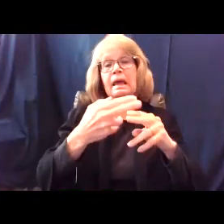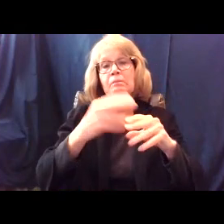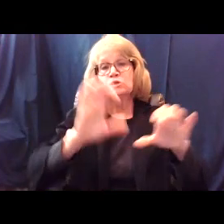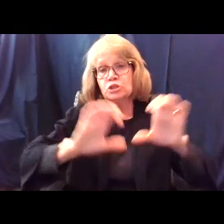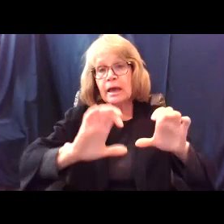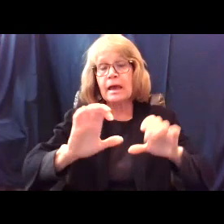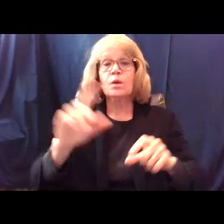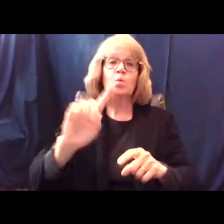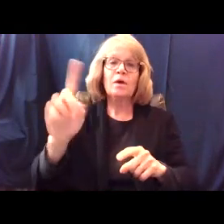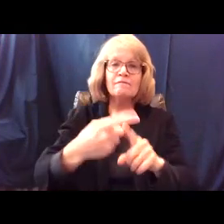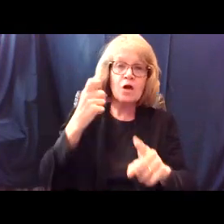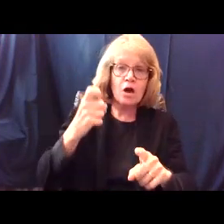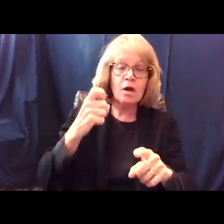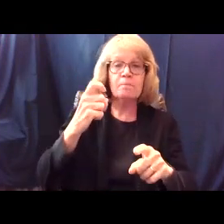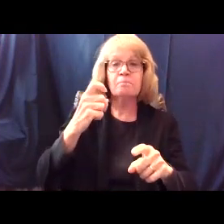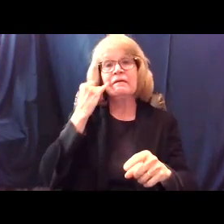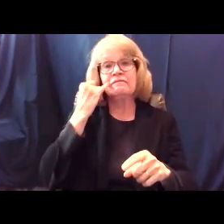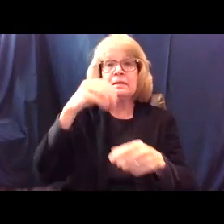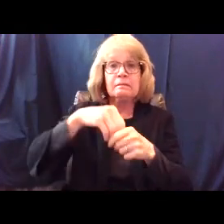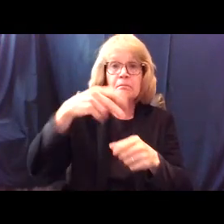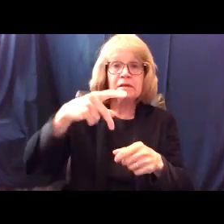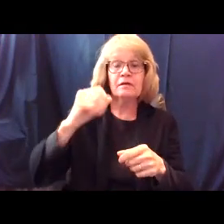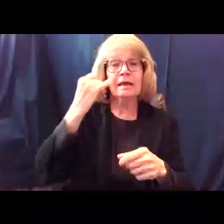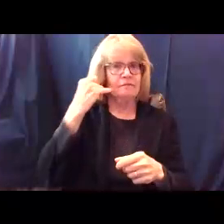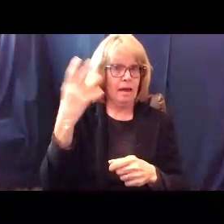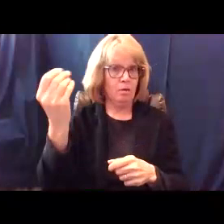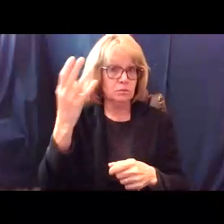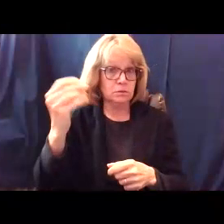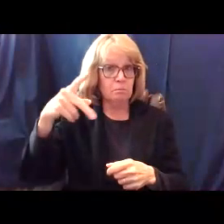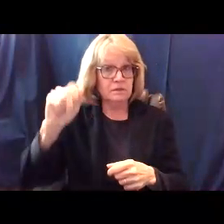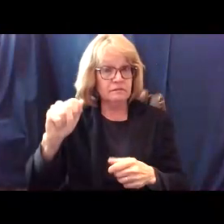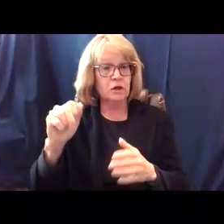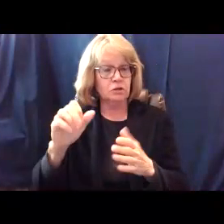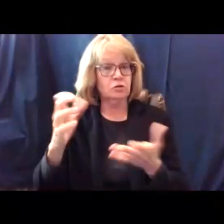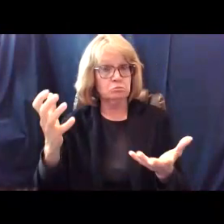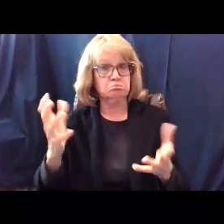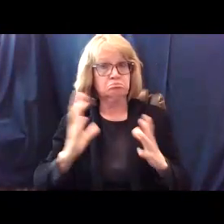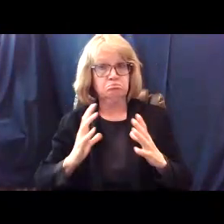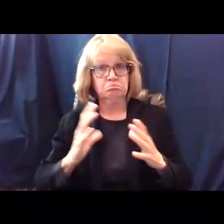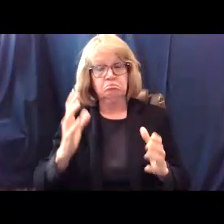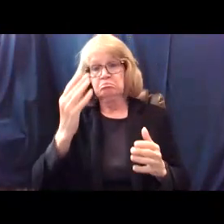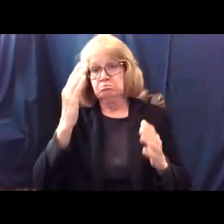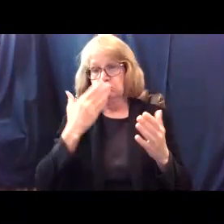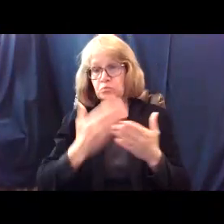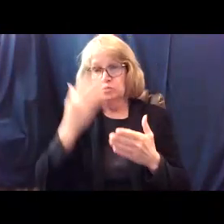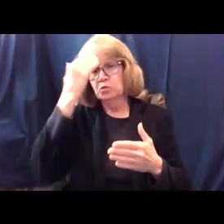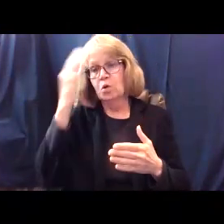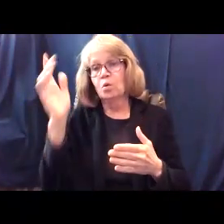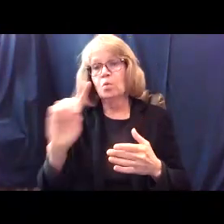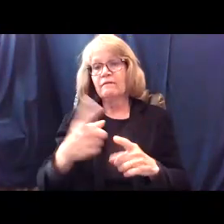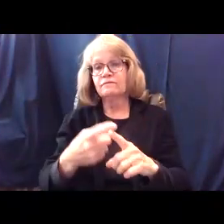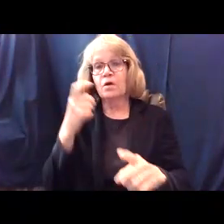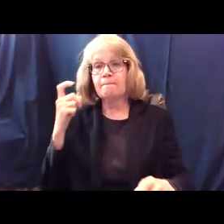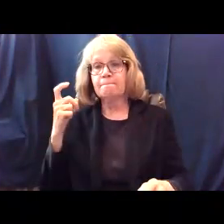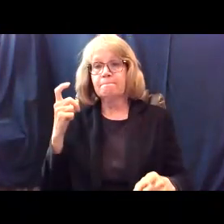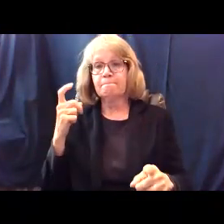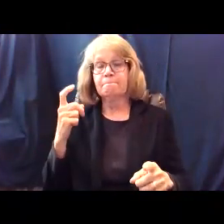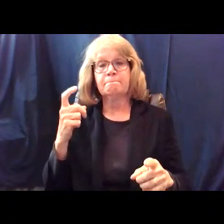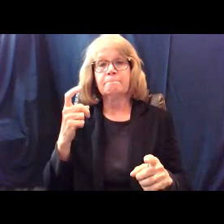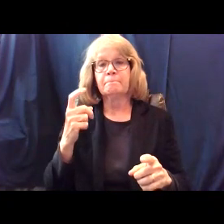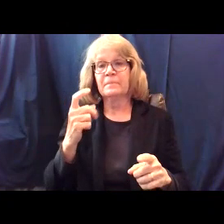of Pennsylvania if you're joining us from outside the Commonwealth. It's always great to know where our audience is coming from since we're in this